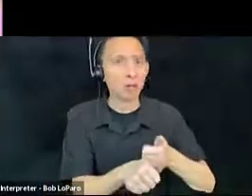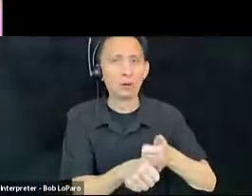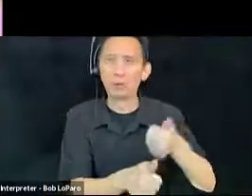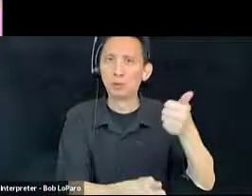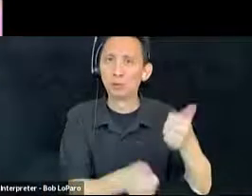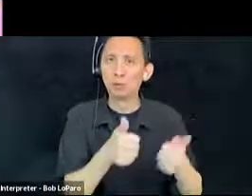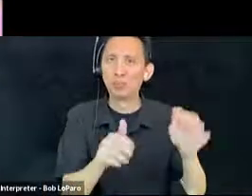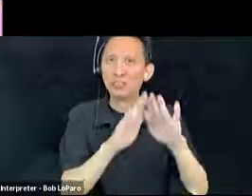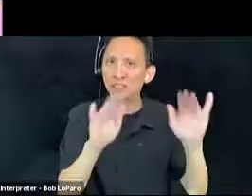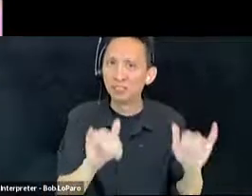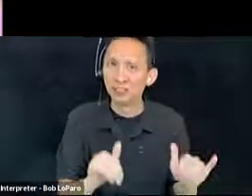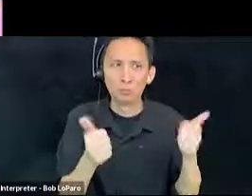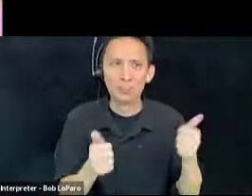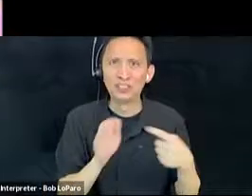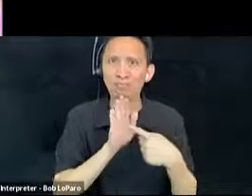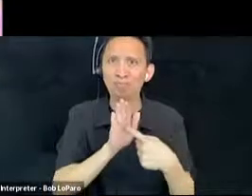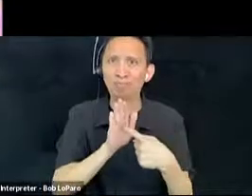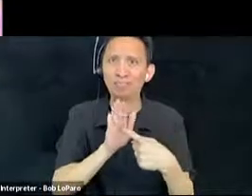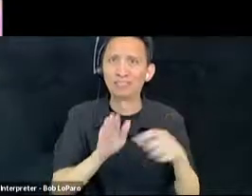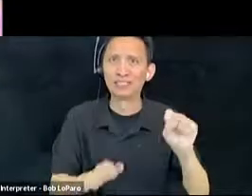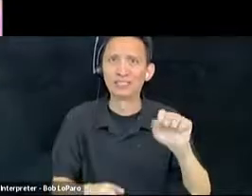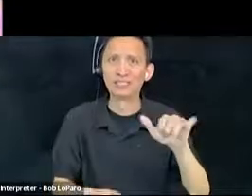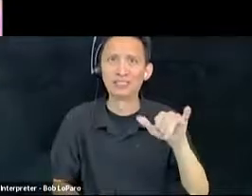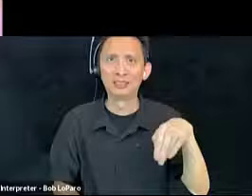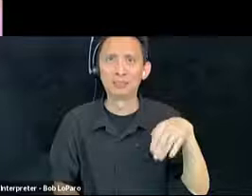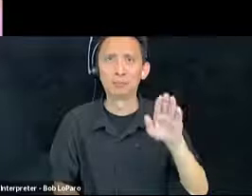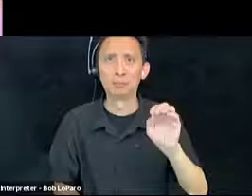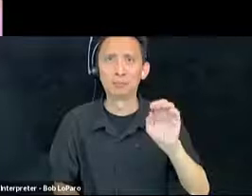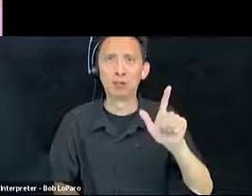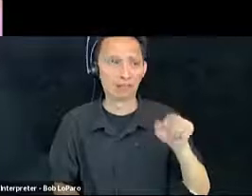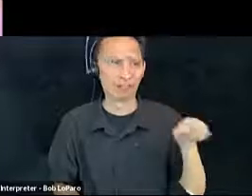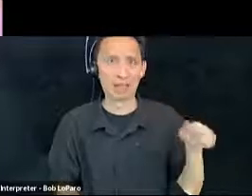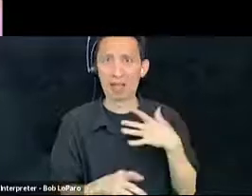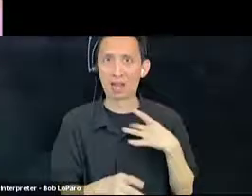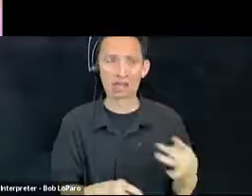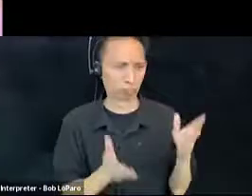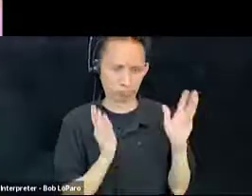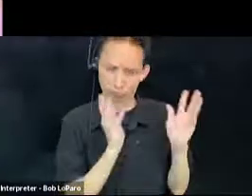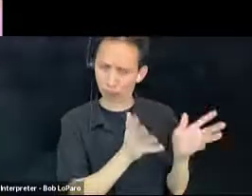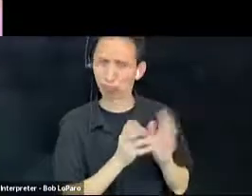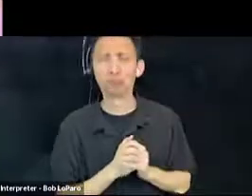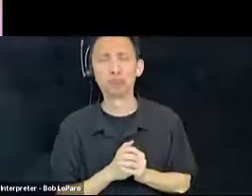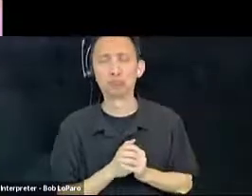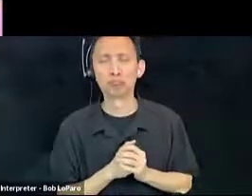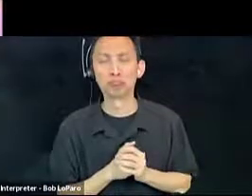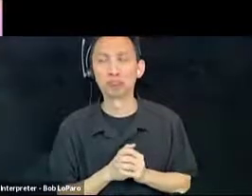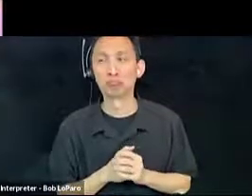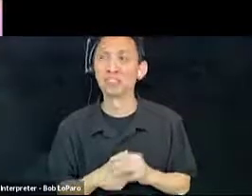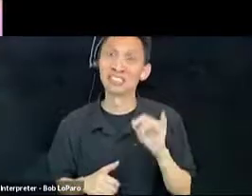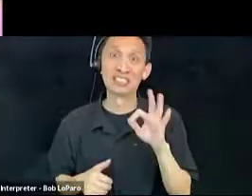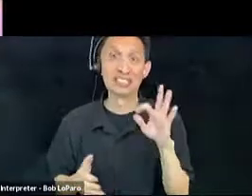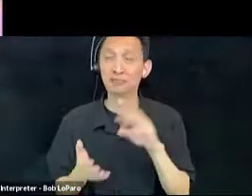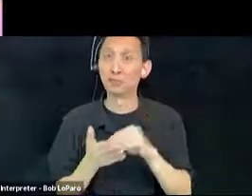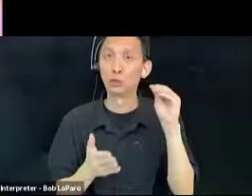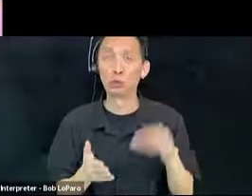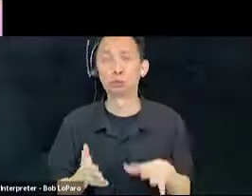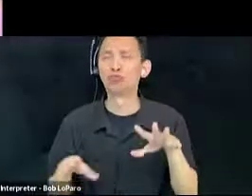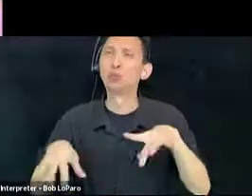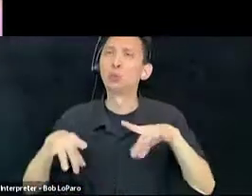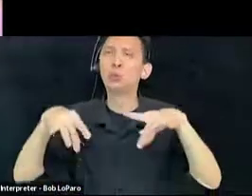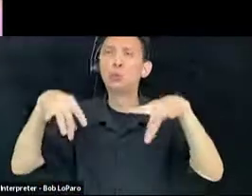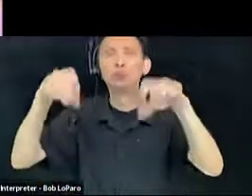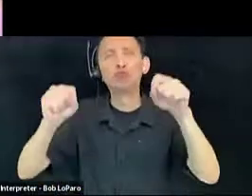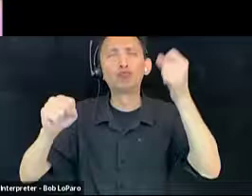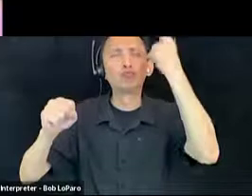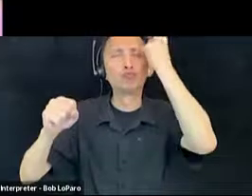symbol for a while if they're not ready to move on. Some kids may pick up a calendar system in a week or two and be